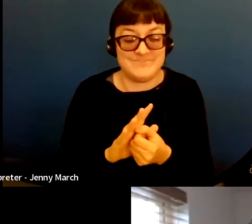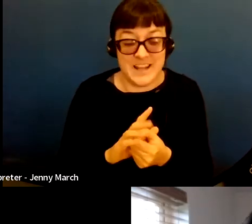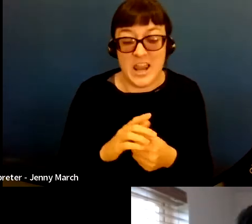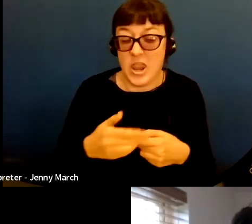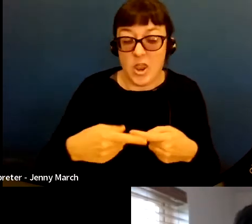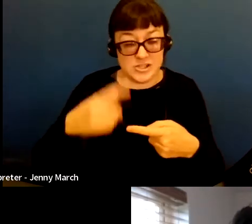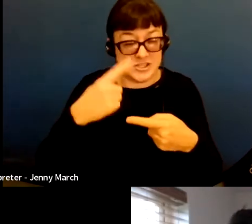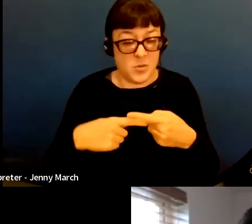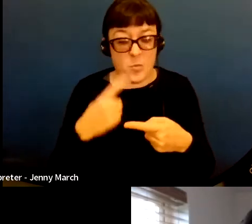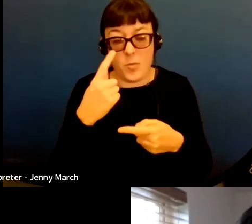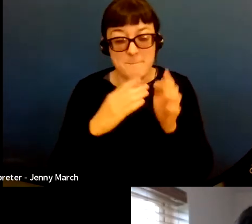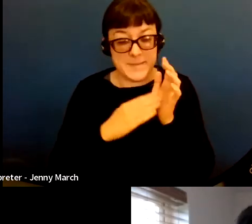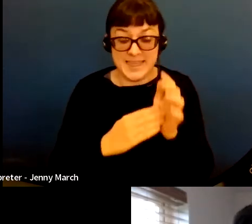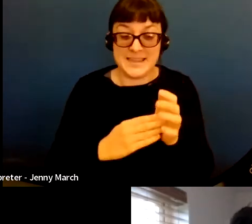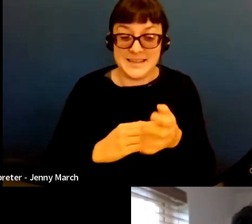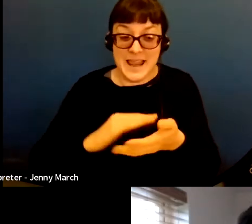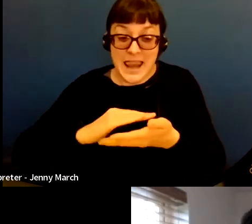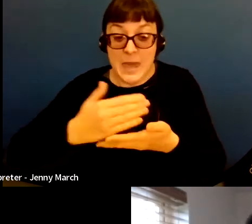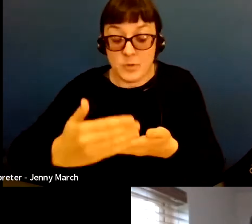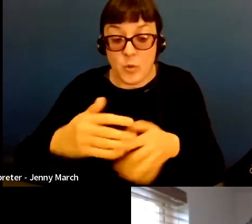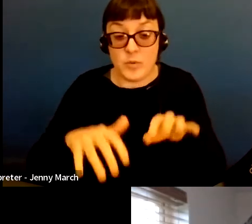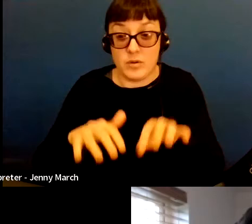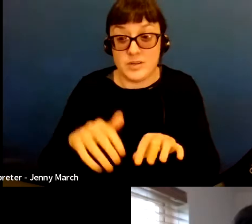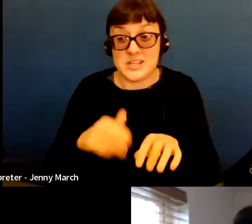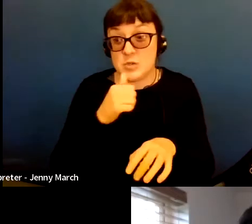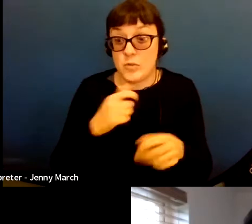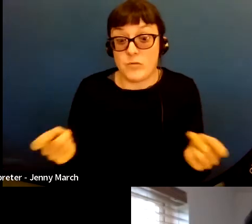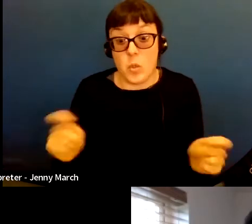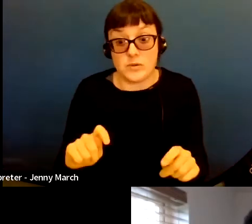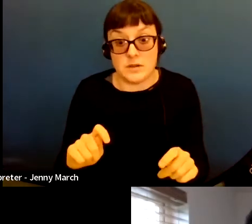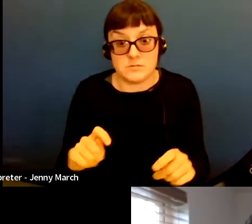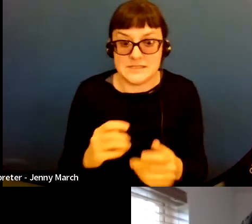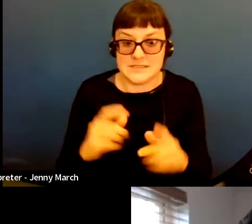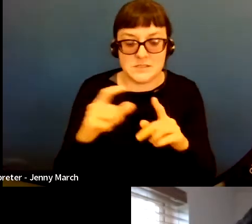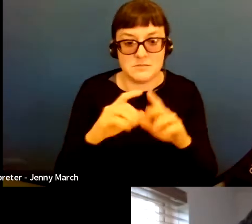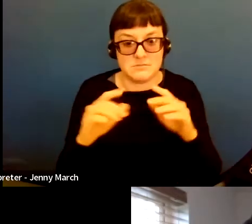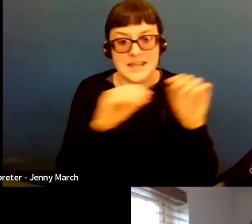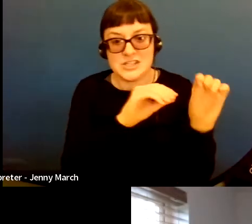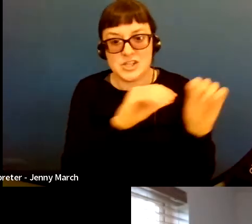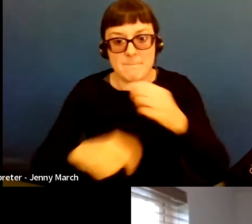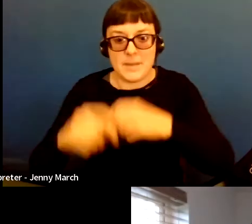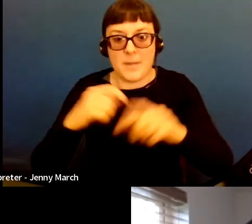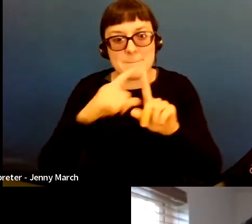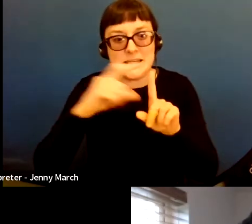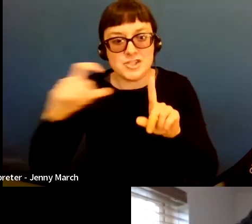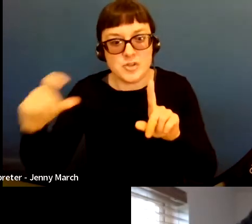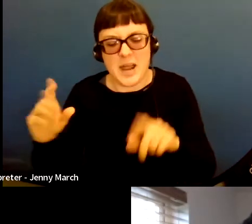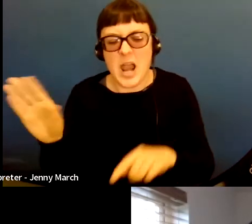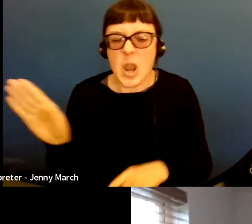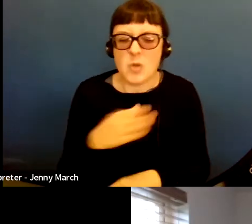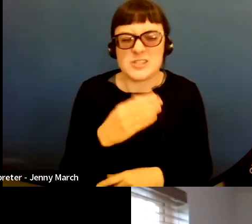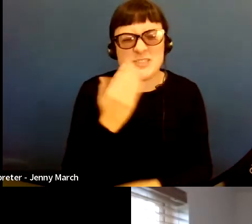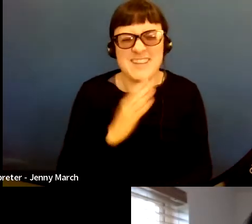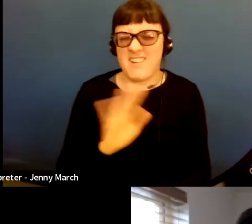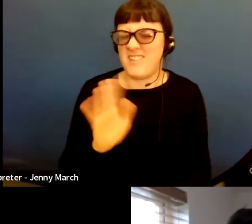devices deployed during lockdowns and a rapid digitization of education. But unfortunately, we're already hearing, oh, we don't need this